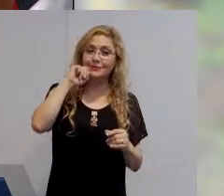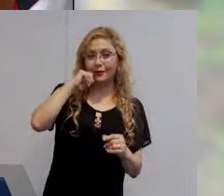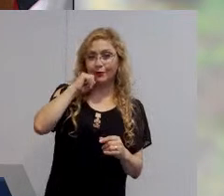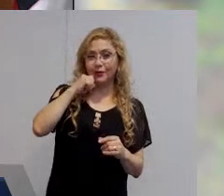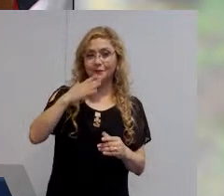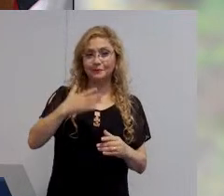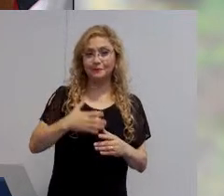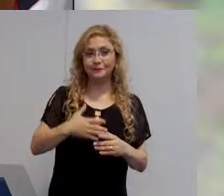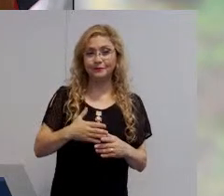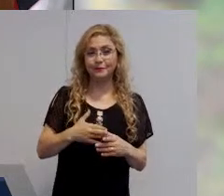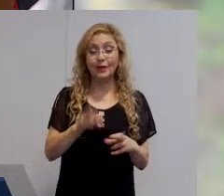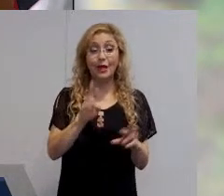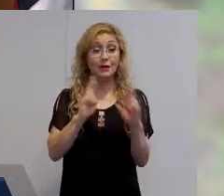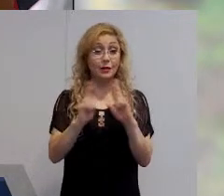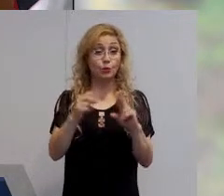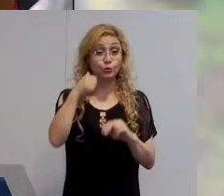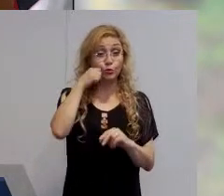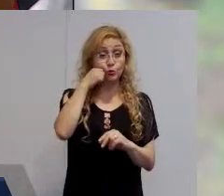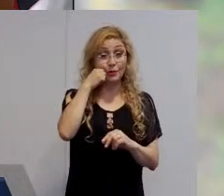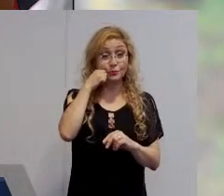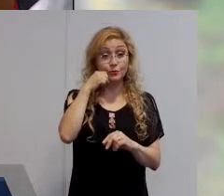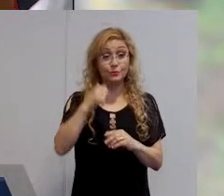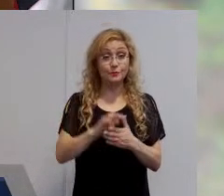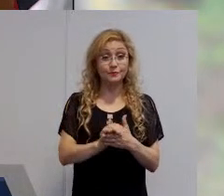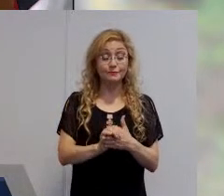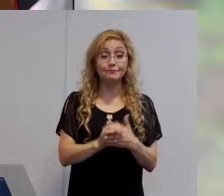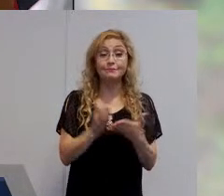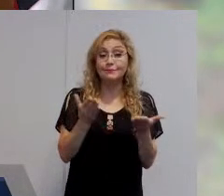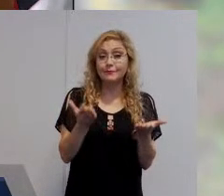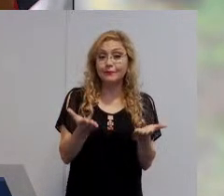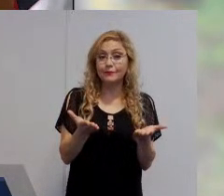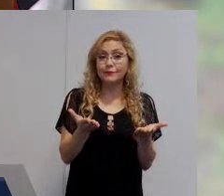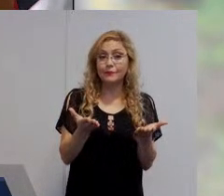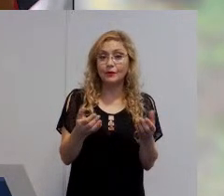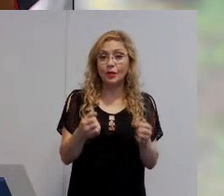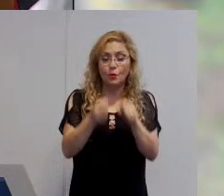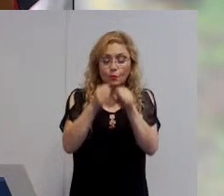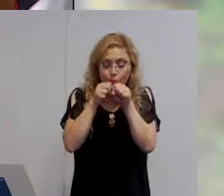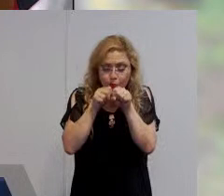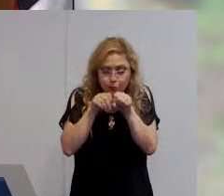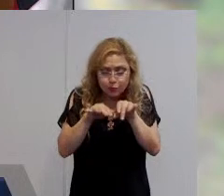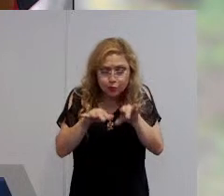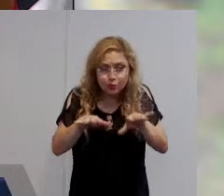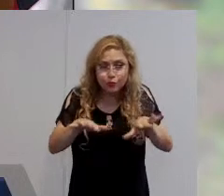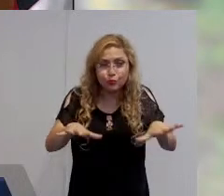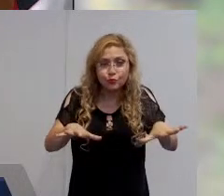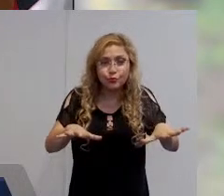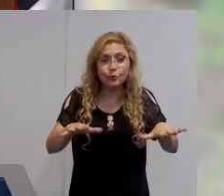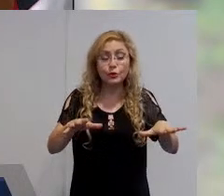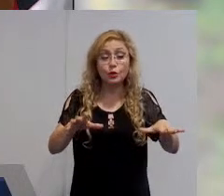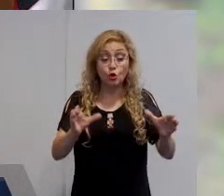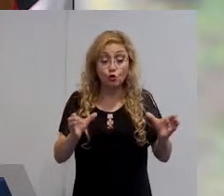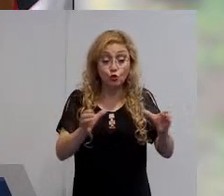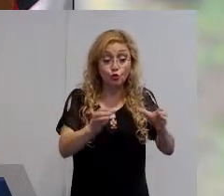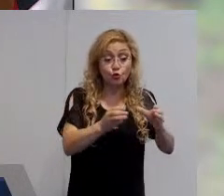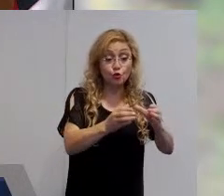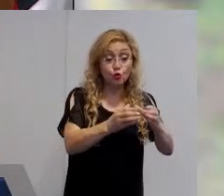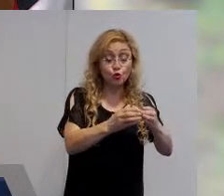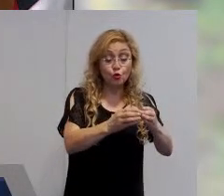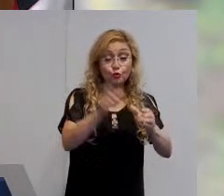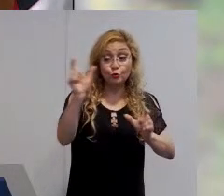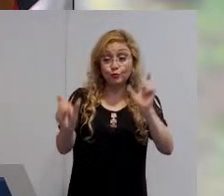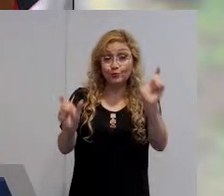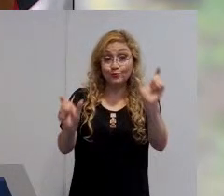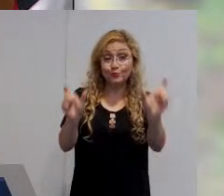this implies in human resources, we have deployed a